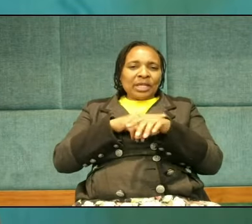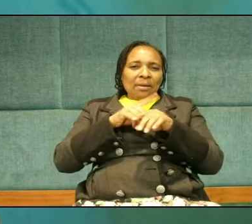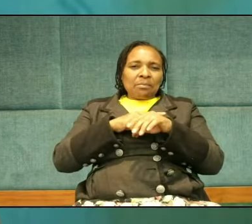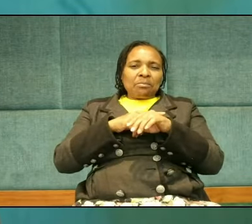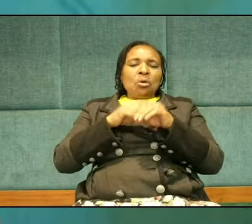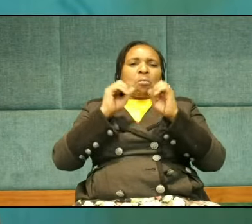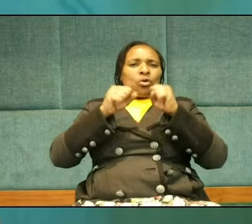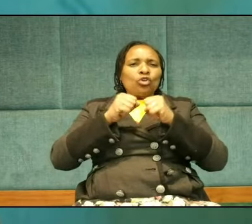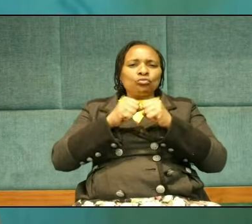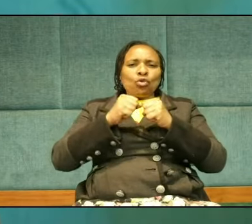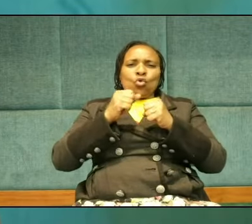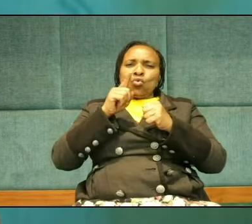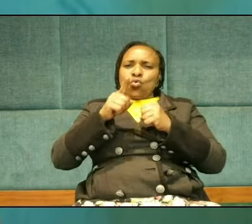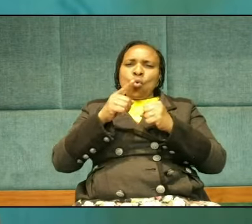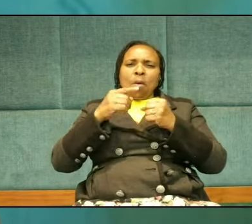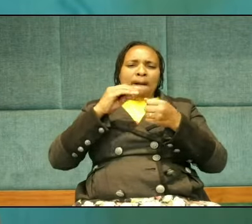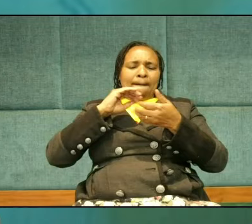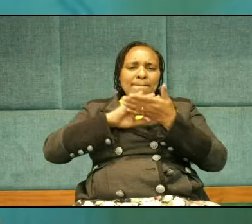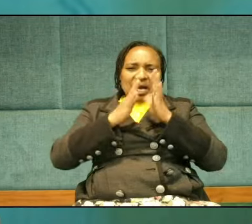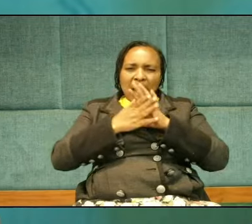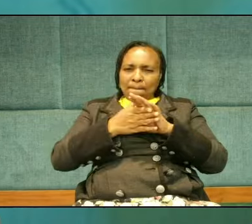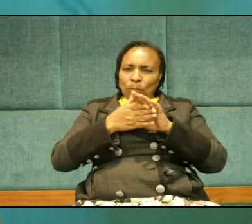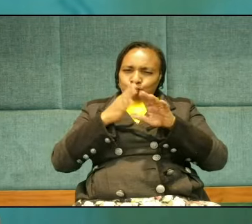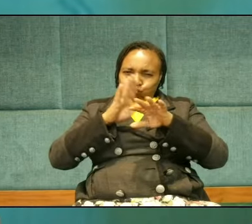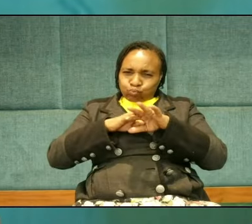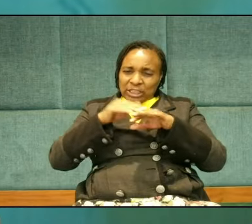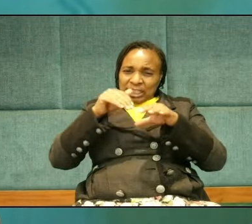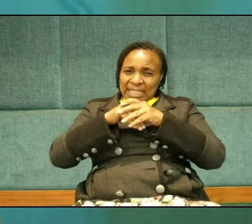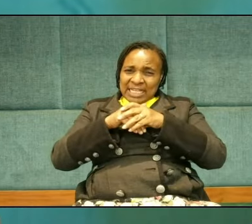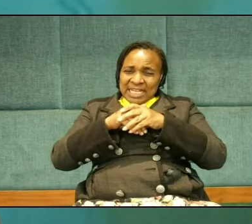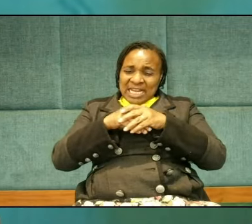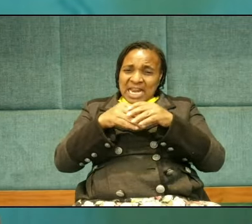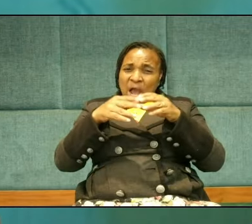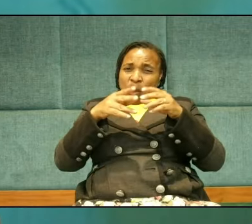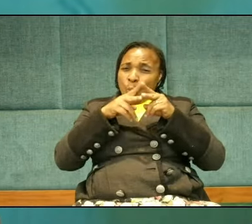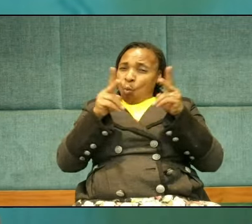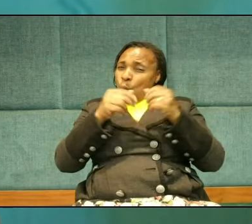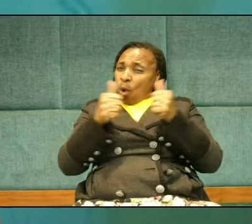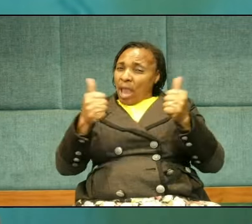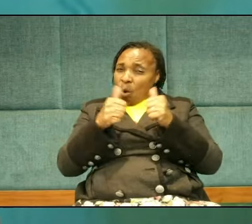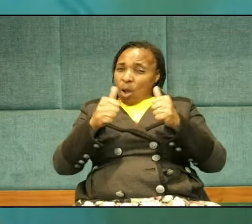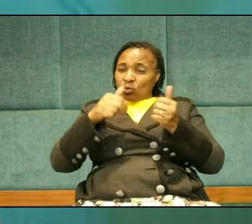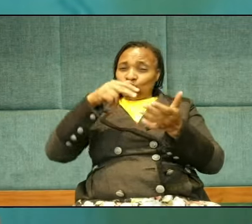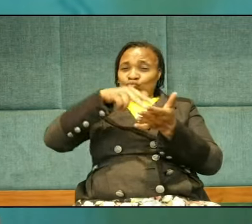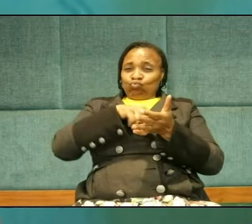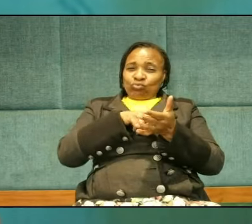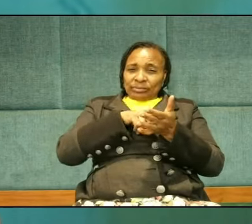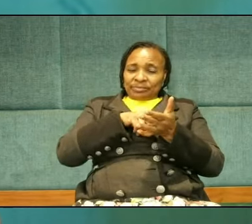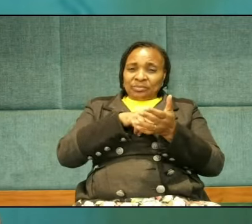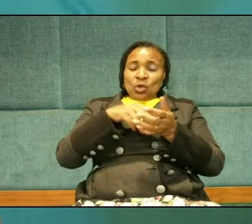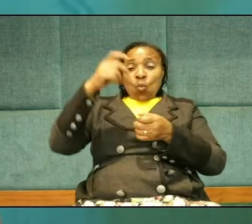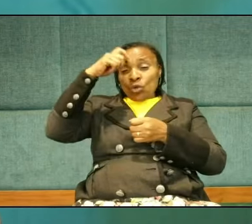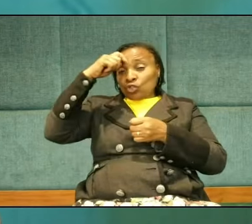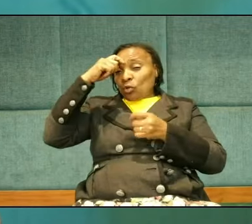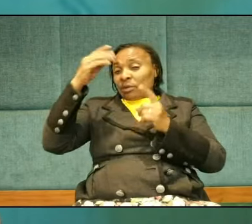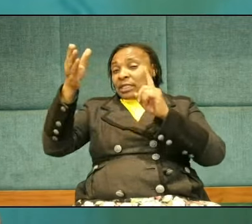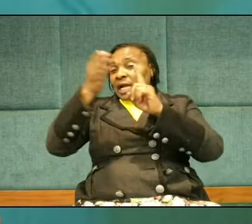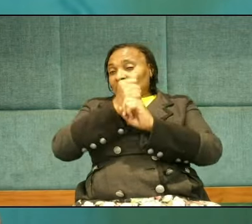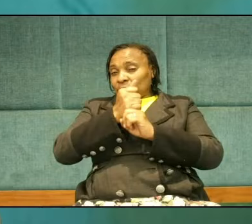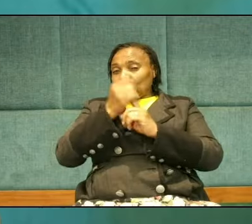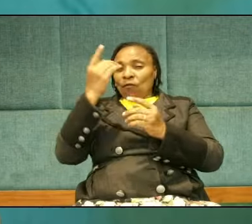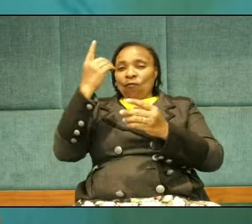tune with our moral standing, that wisdom is gained by what is good,